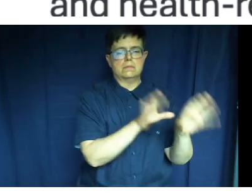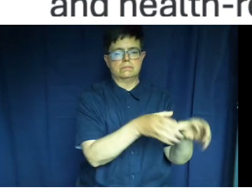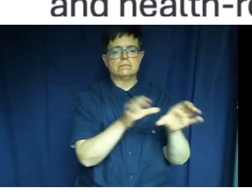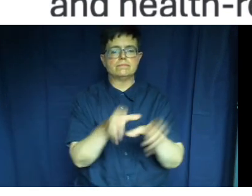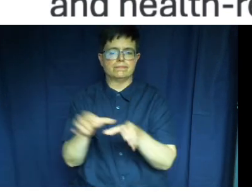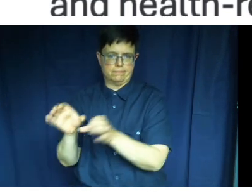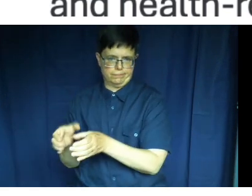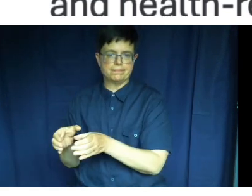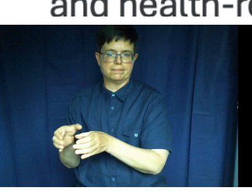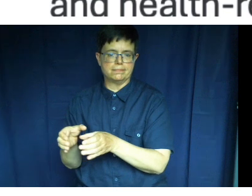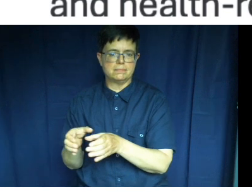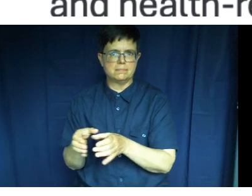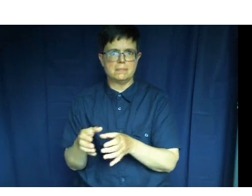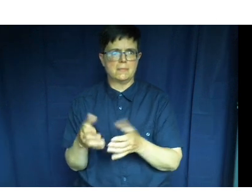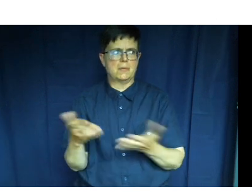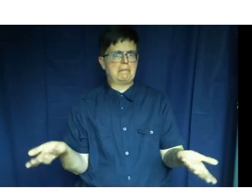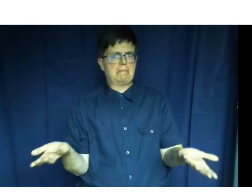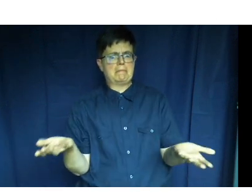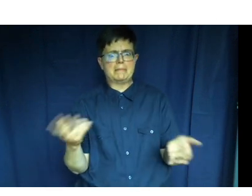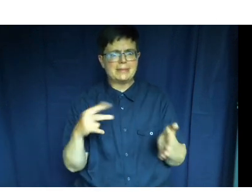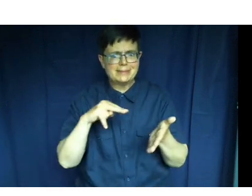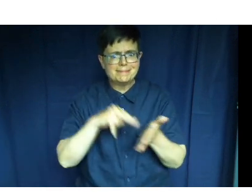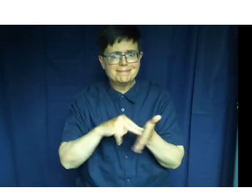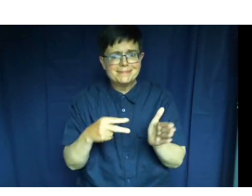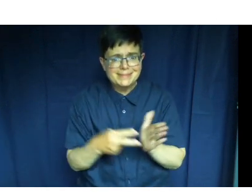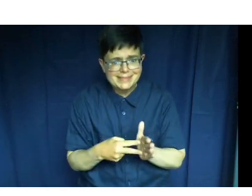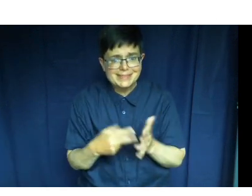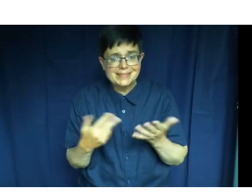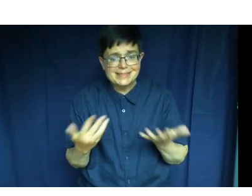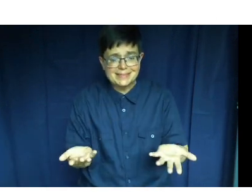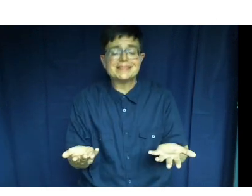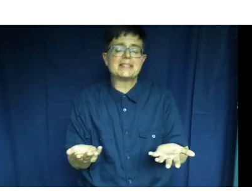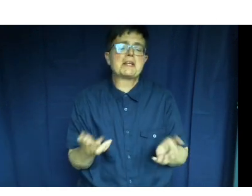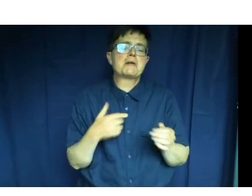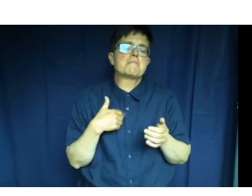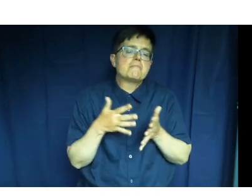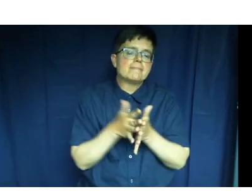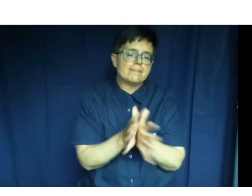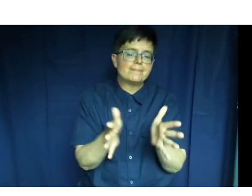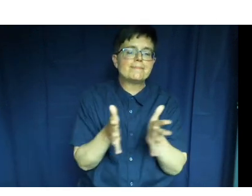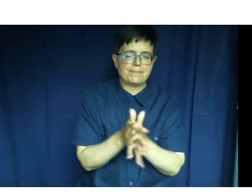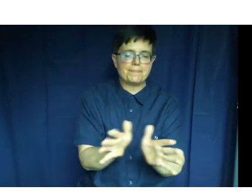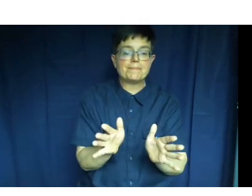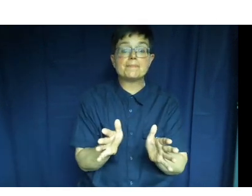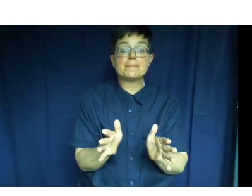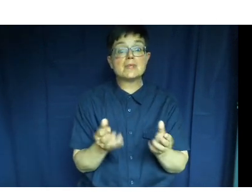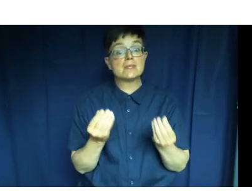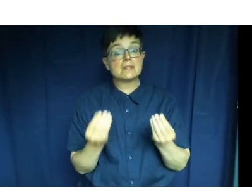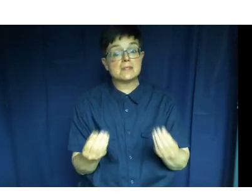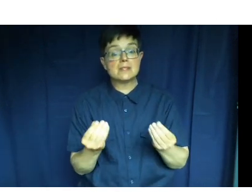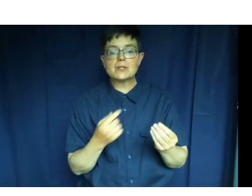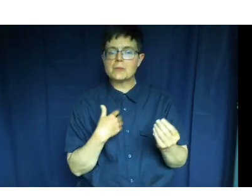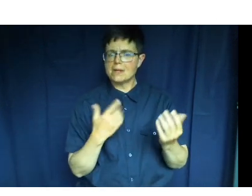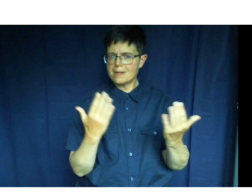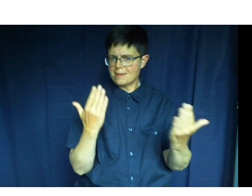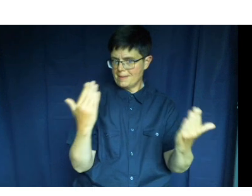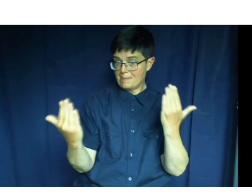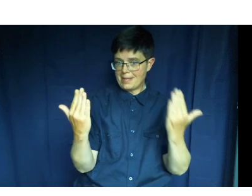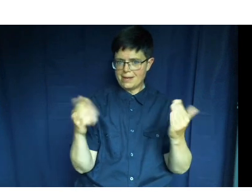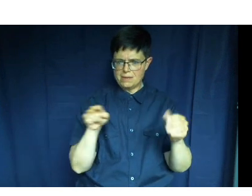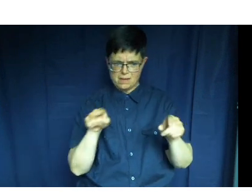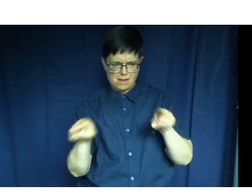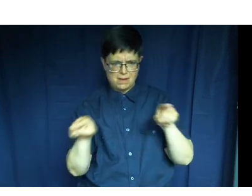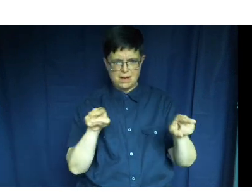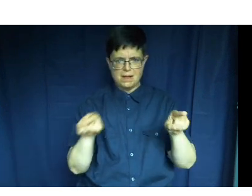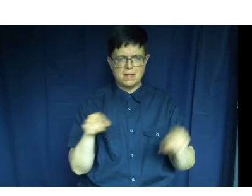domains. But what does that all mean? And so I'm going to make a comparison today for